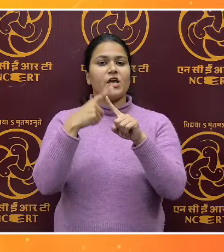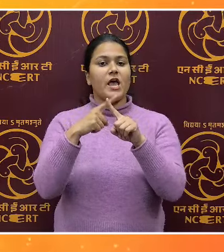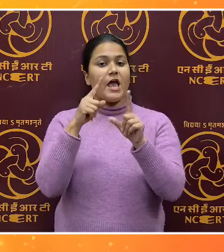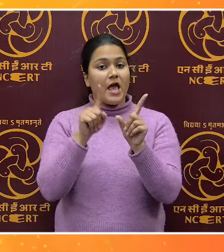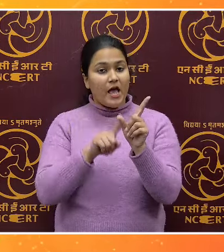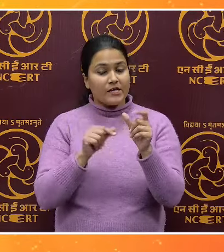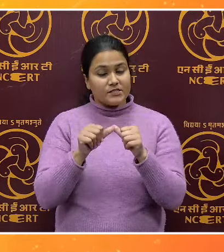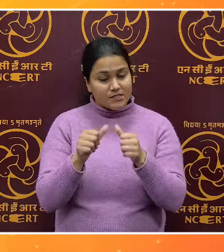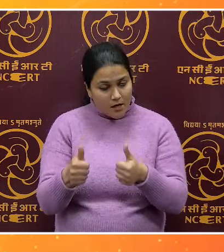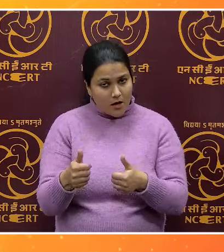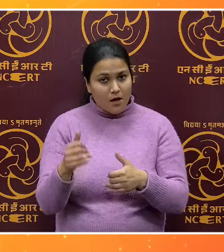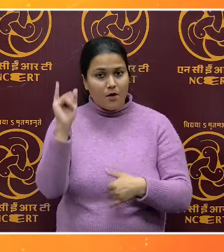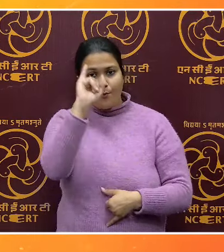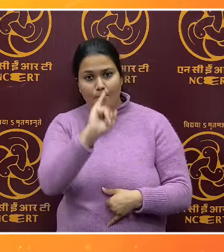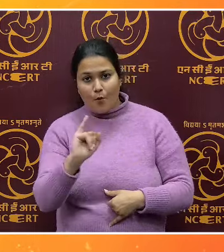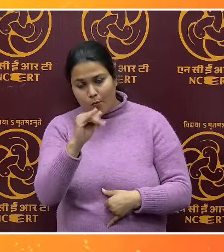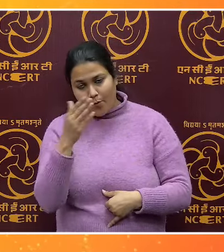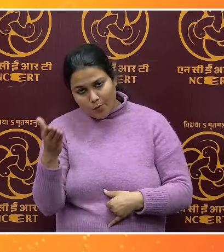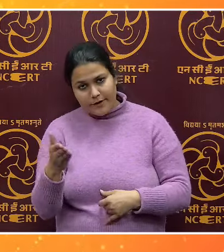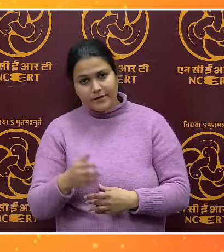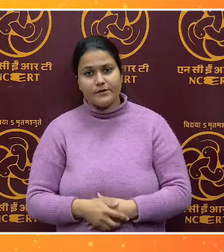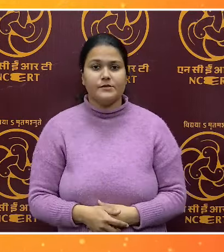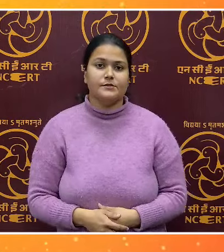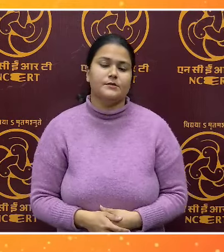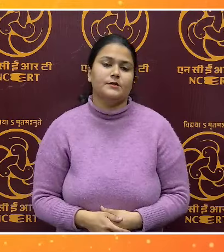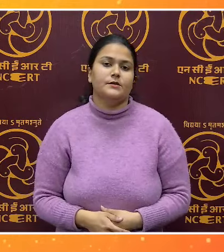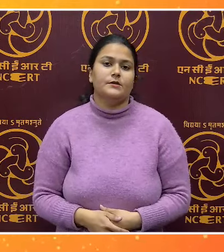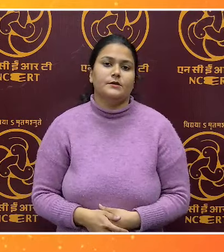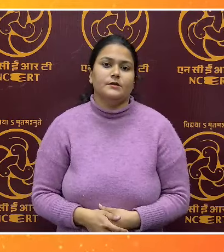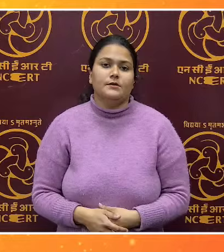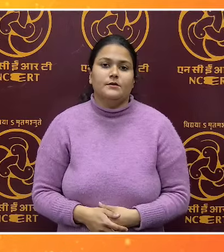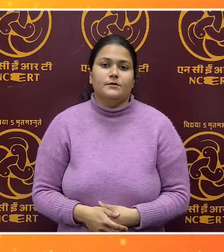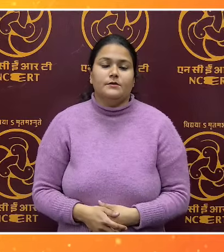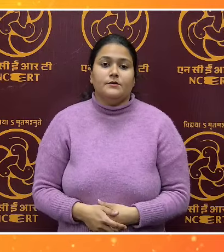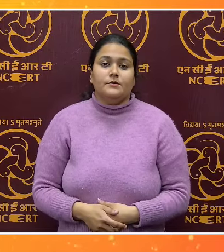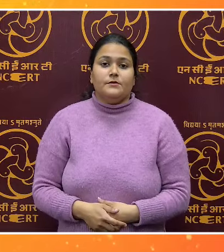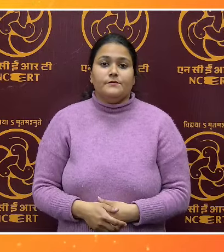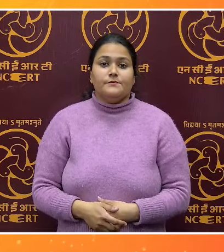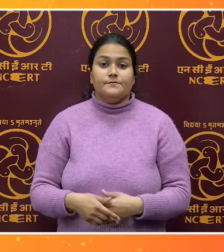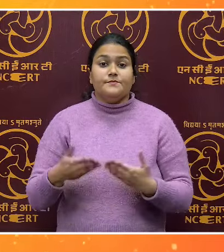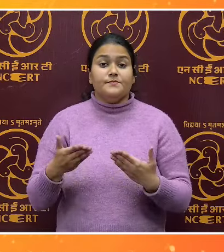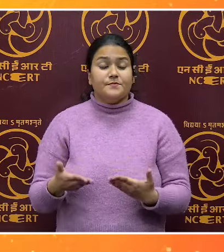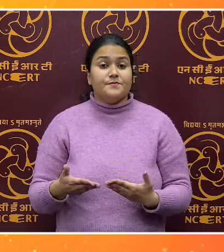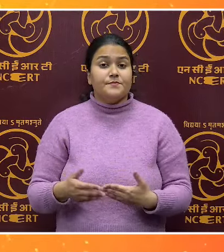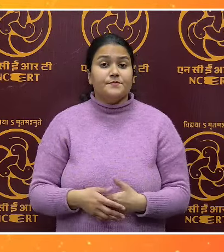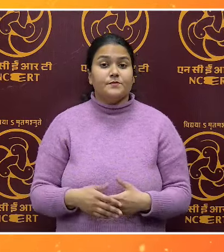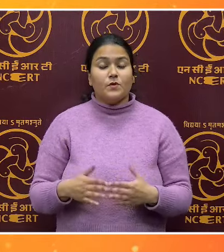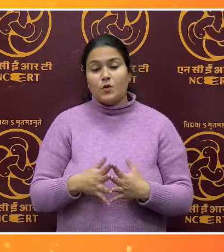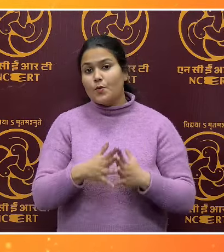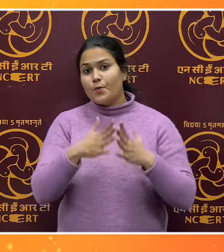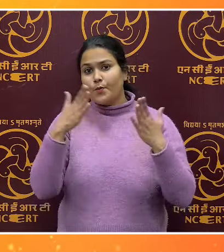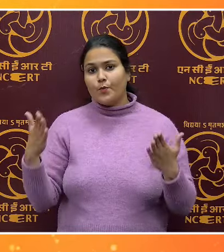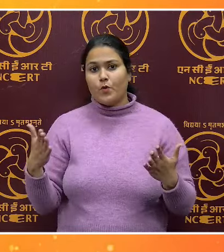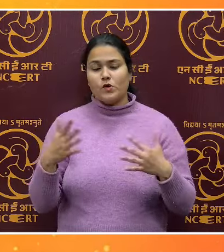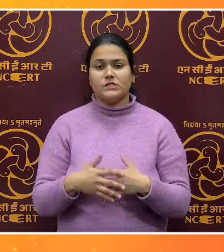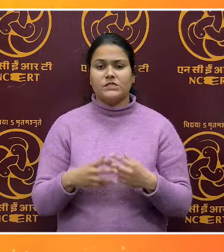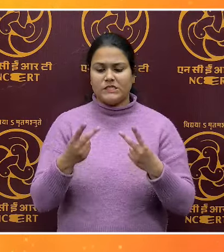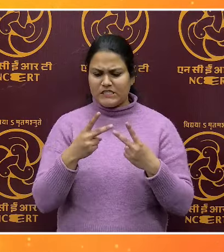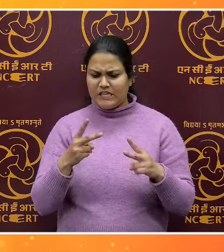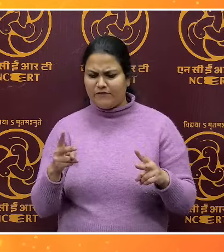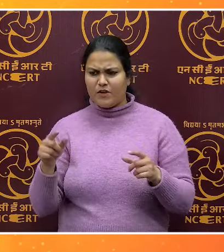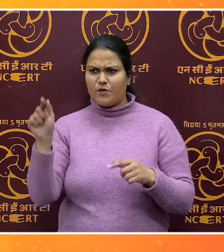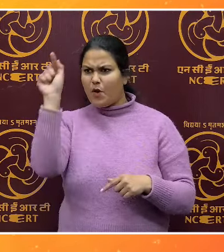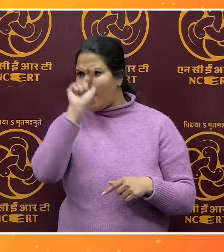ligand. Like in case of chelating ligands, that having the more tendency to make multiple kind